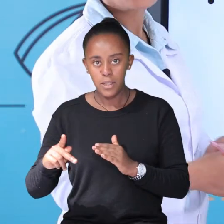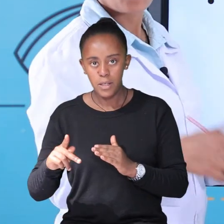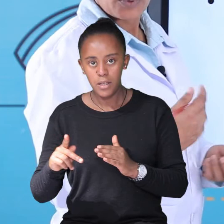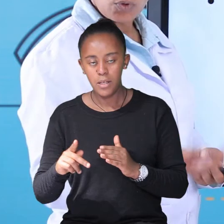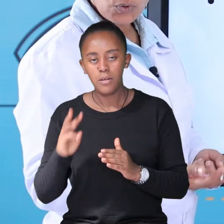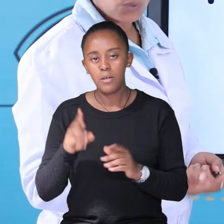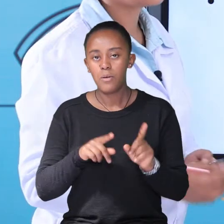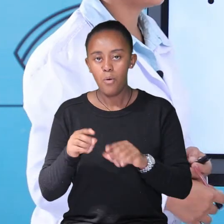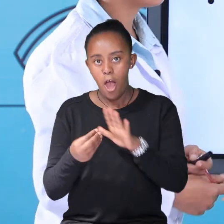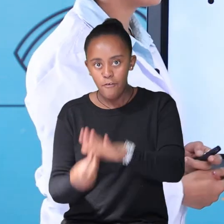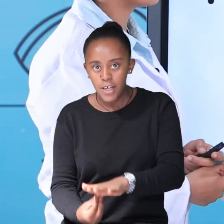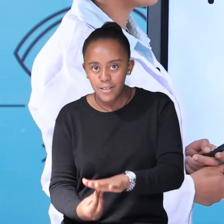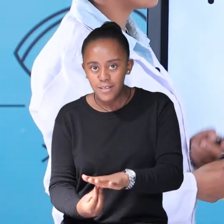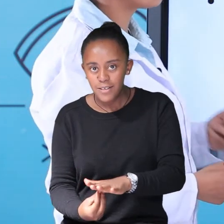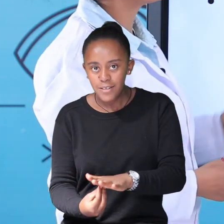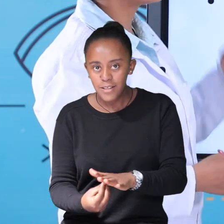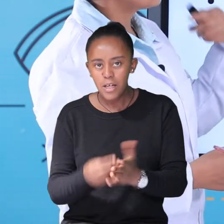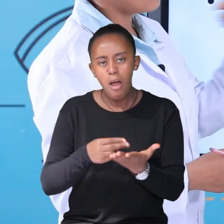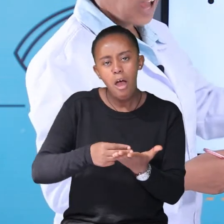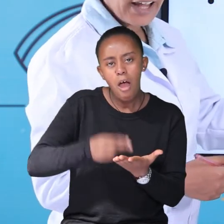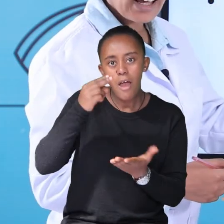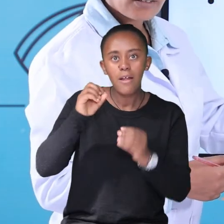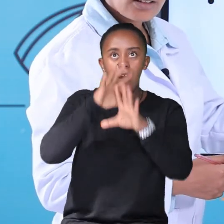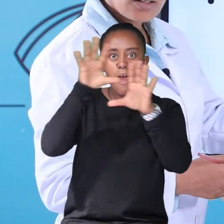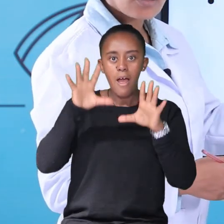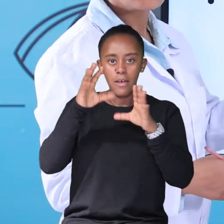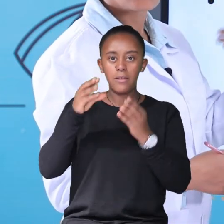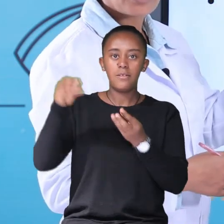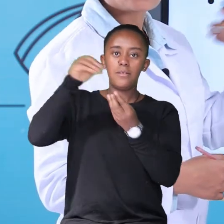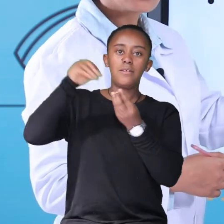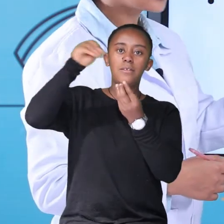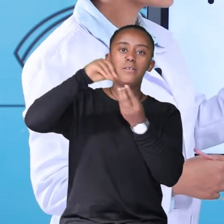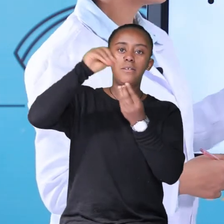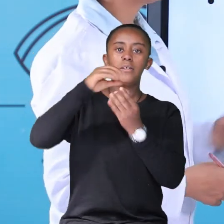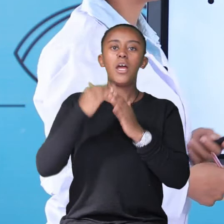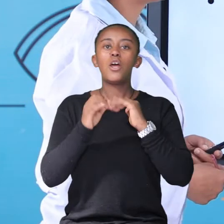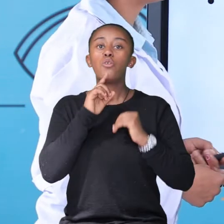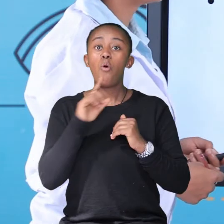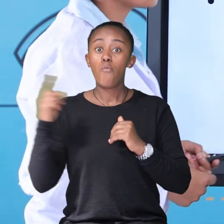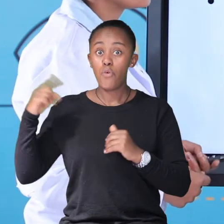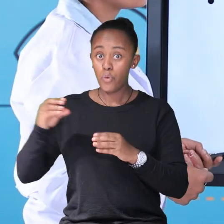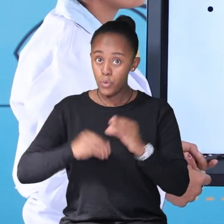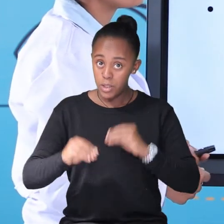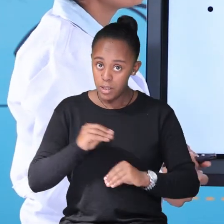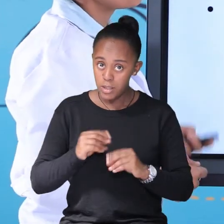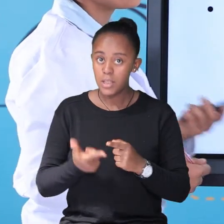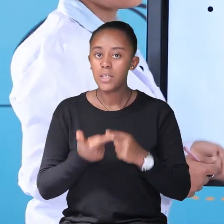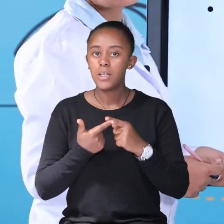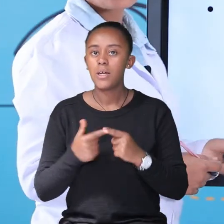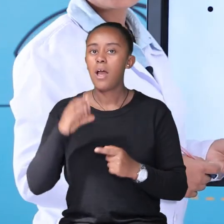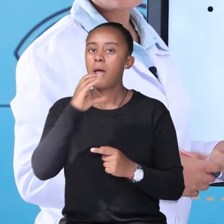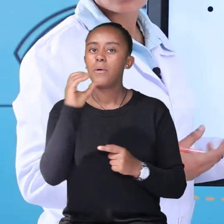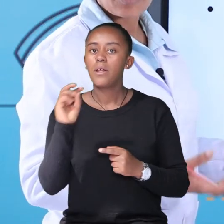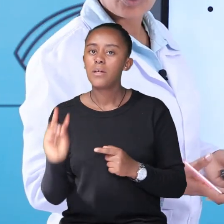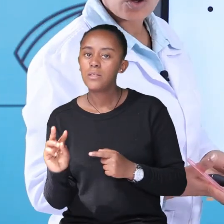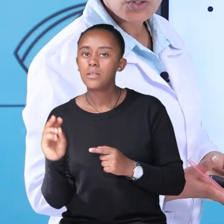be also affected. Therefore, high light intensity can increase rate of photosynthesis. The second